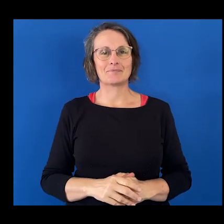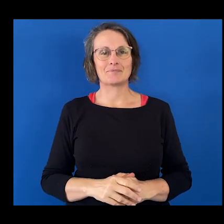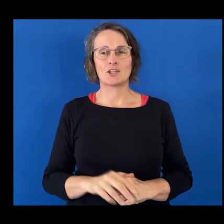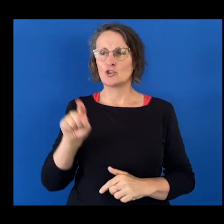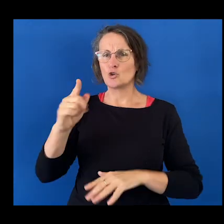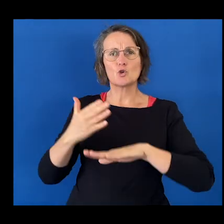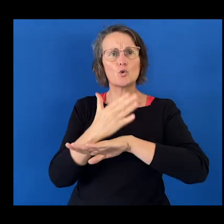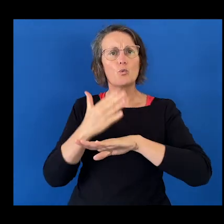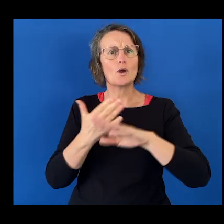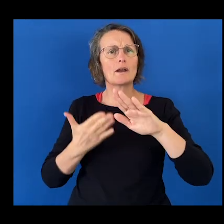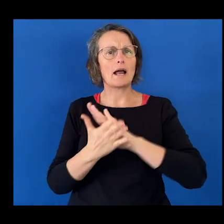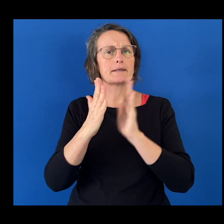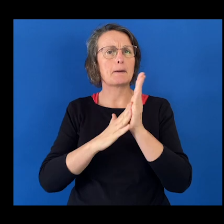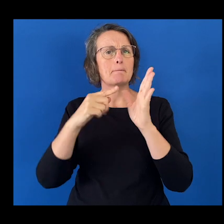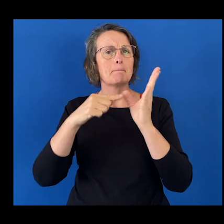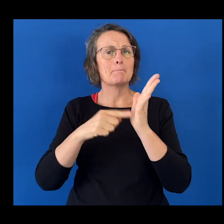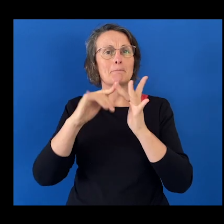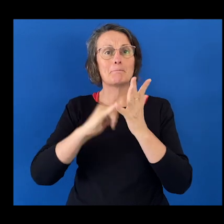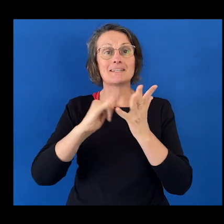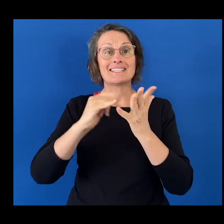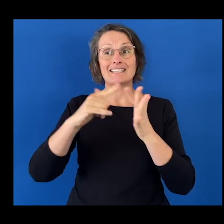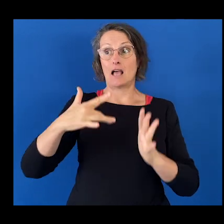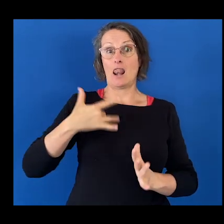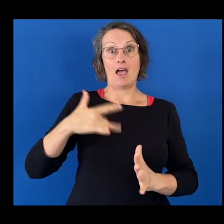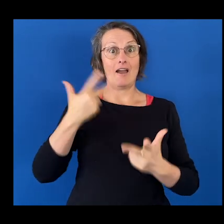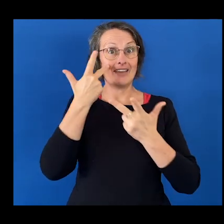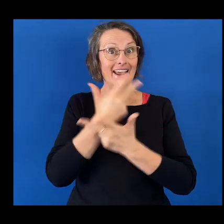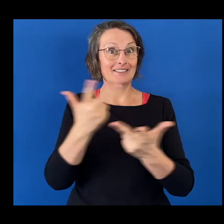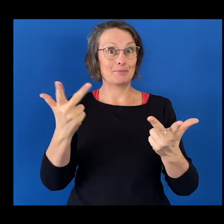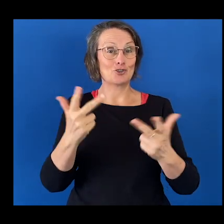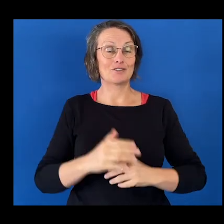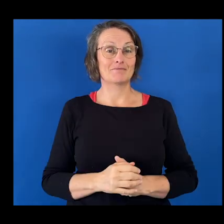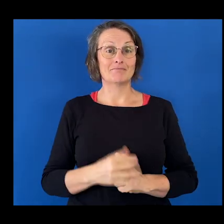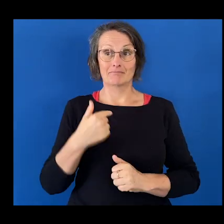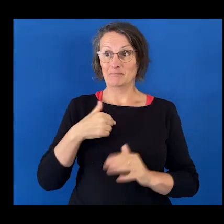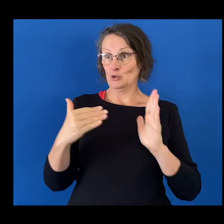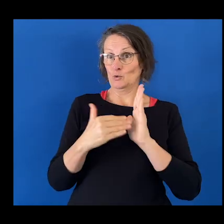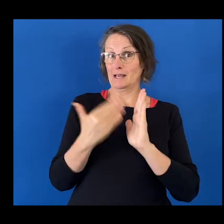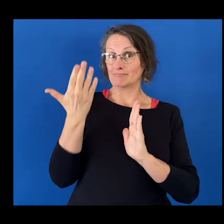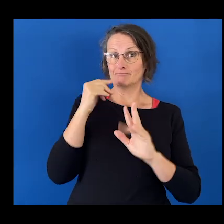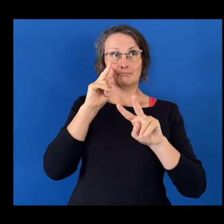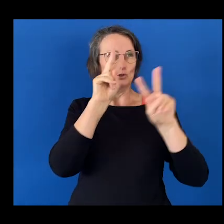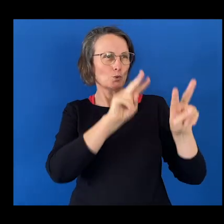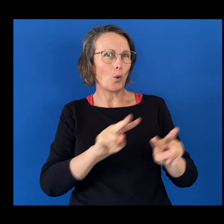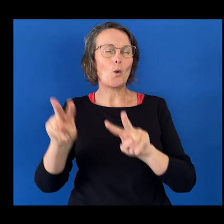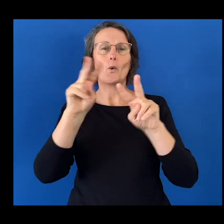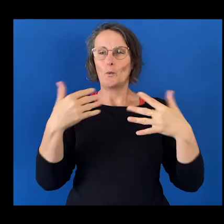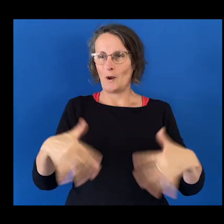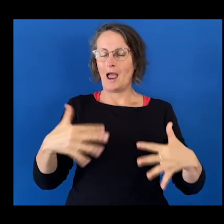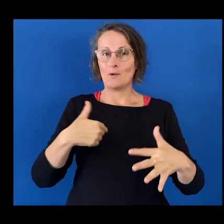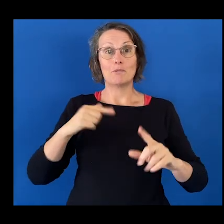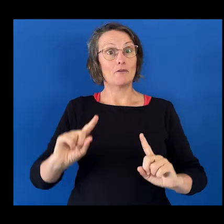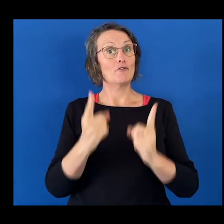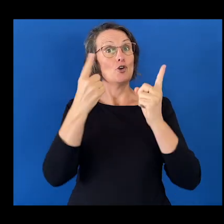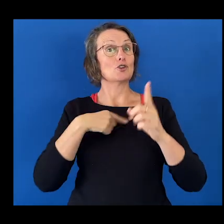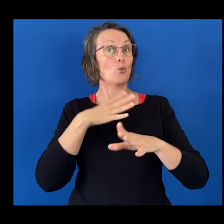your work for the Matisse Alive exhibition, the subject of this conversation tonight, I got to see it today. I want to talk first of